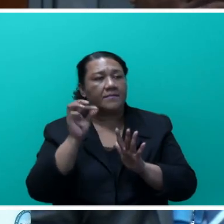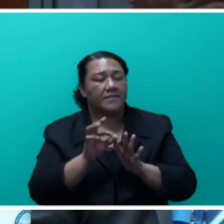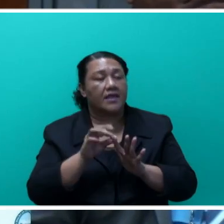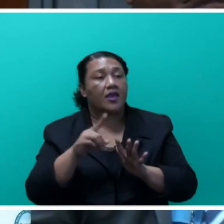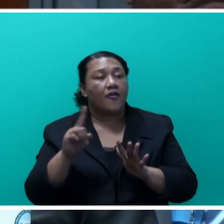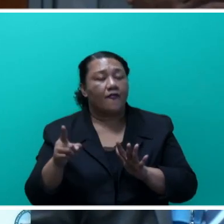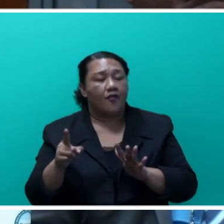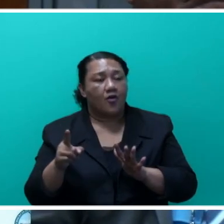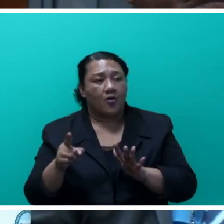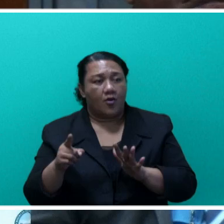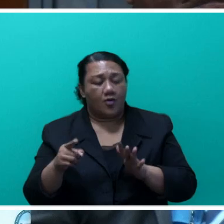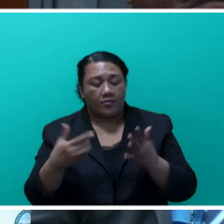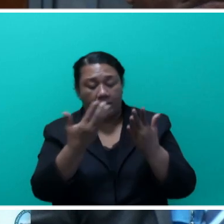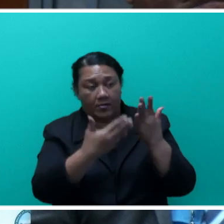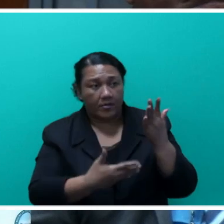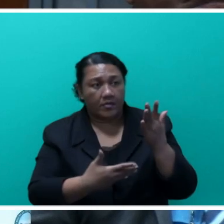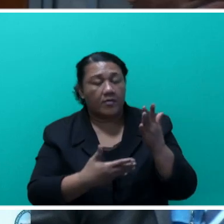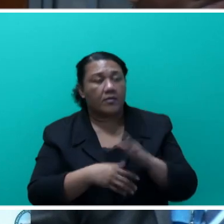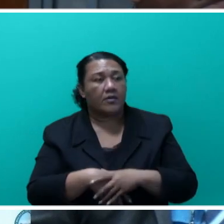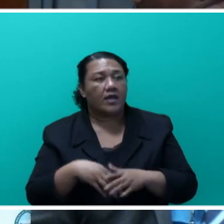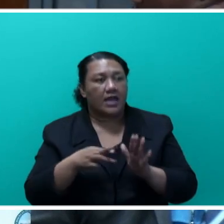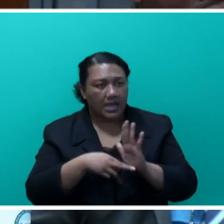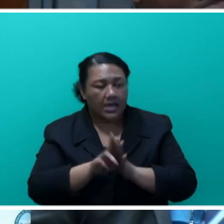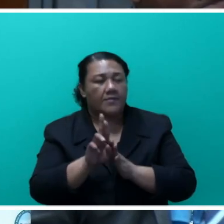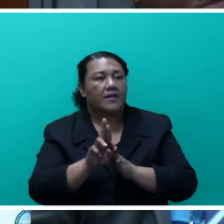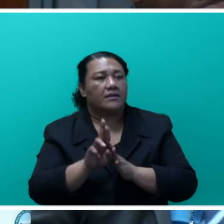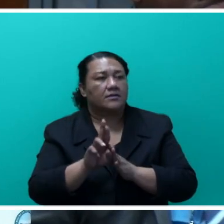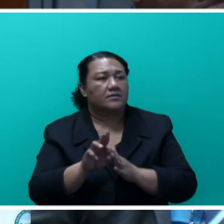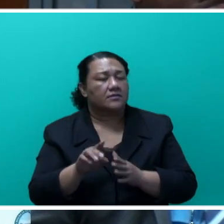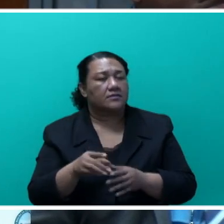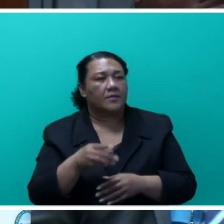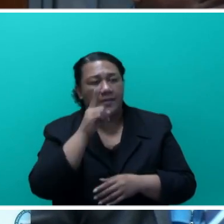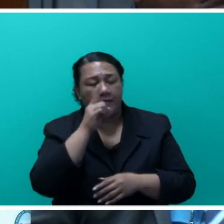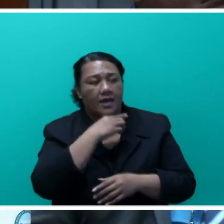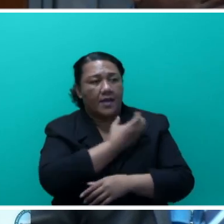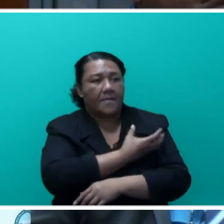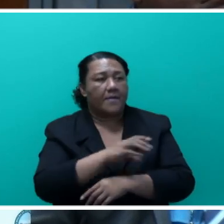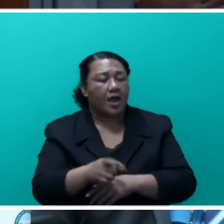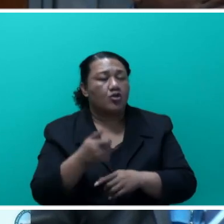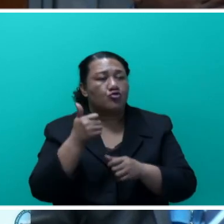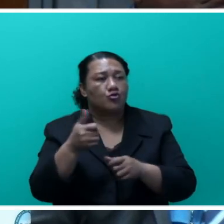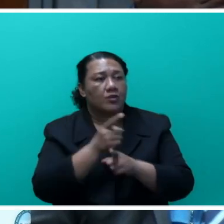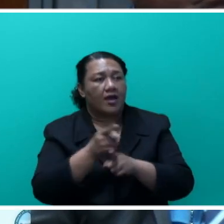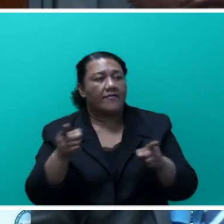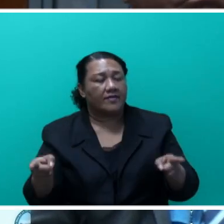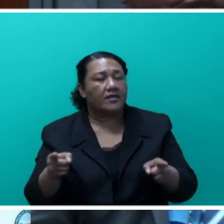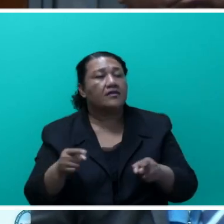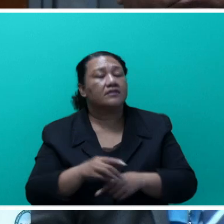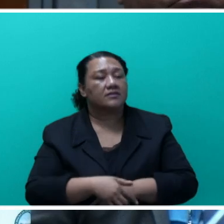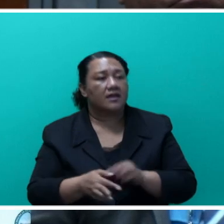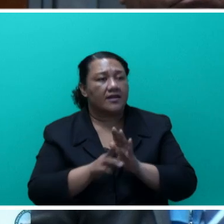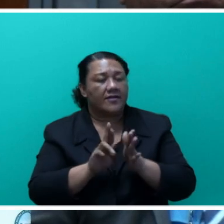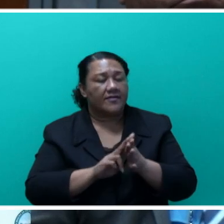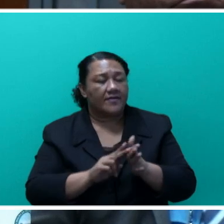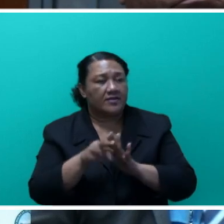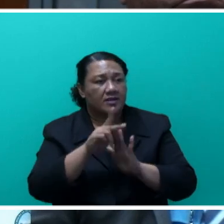pillars of economic resilience, people empowerment, and good governance, the revised National Housing Policy aims